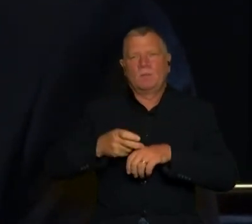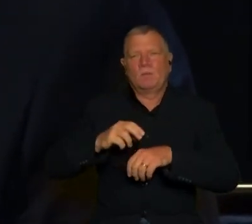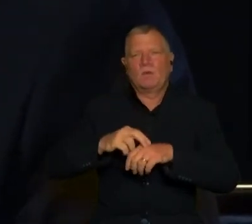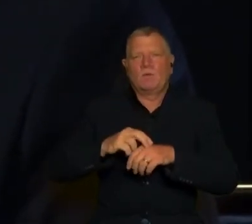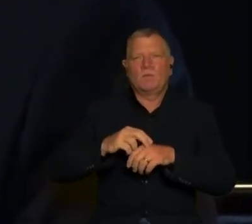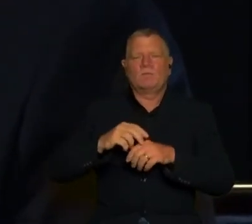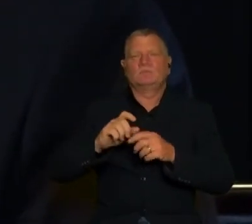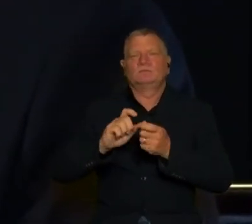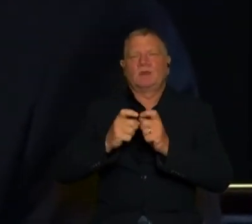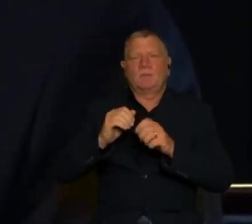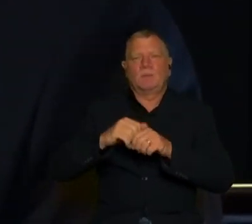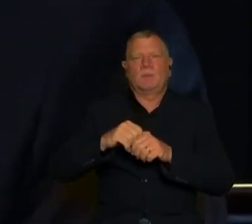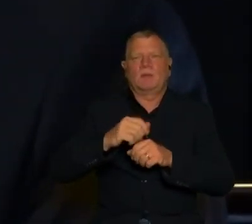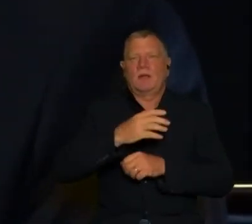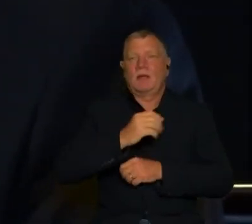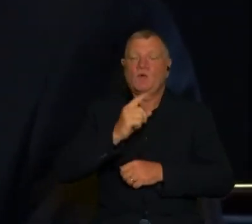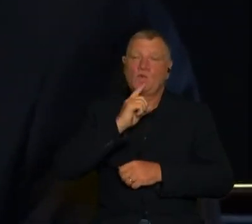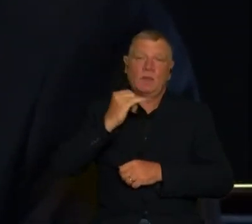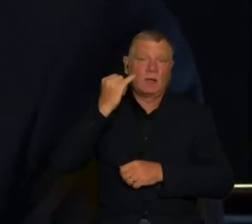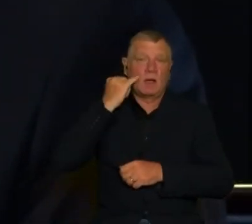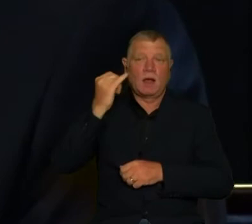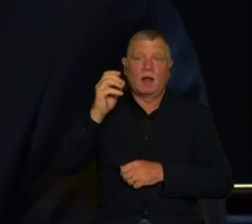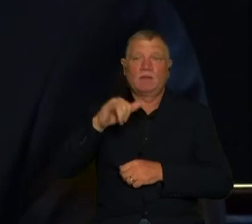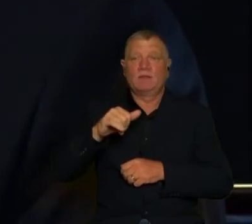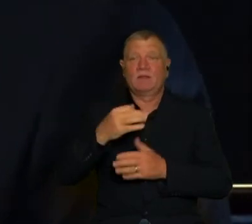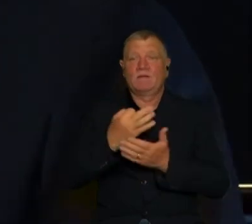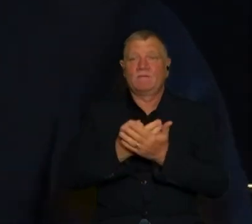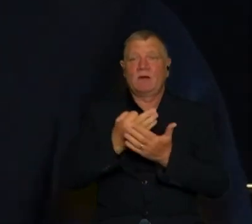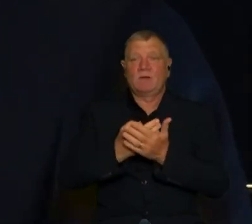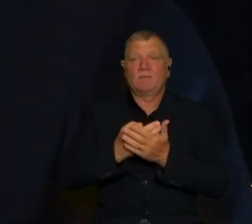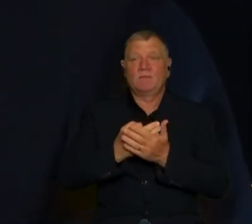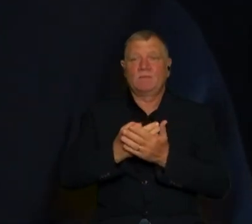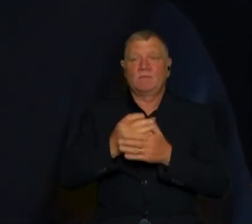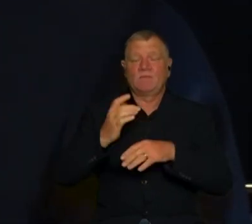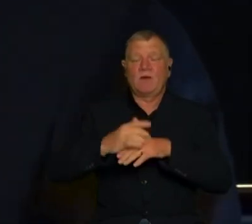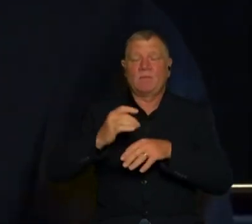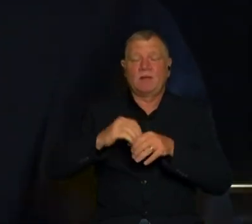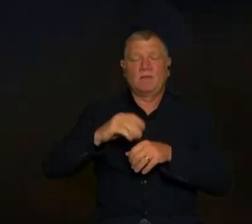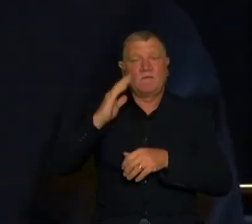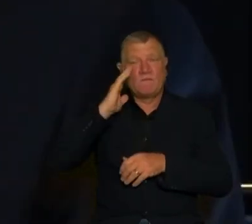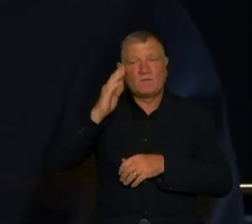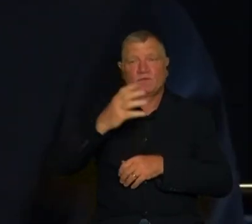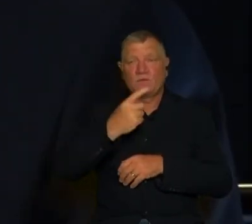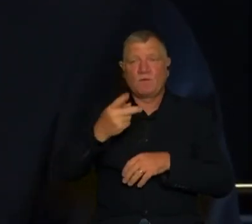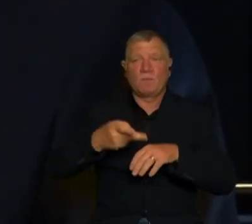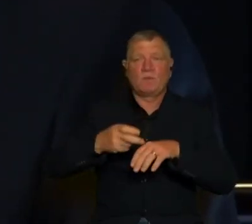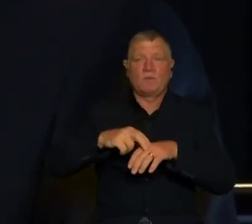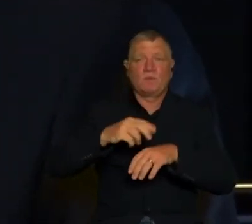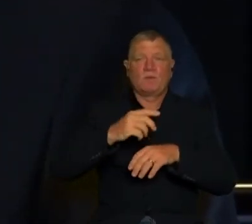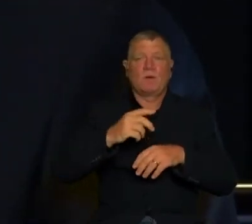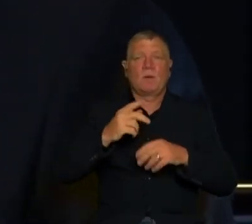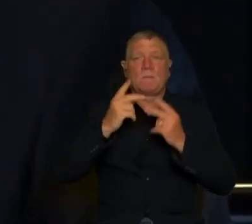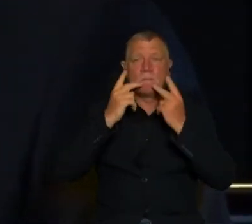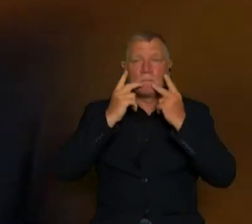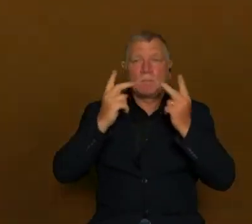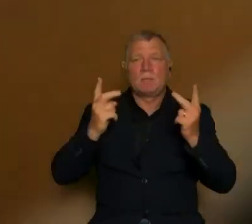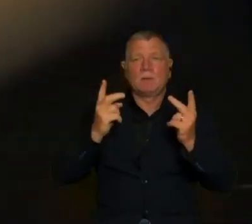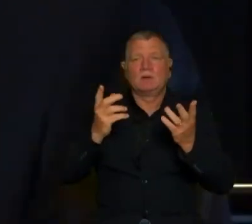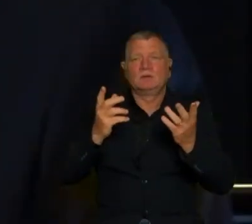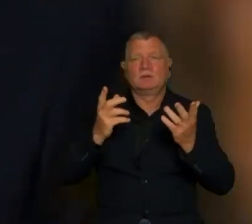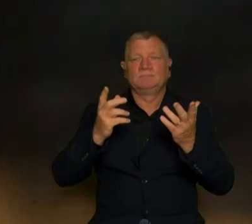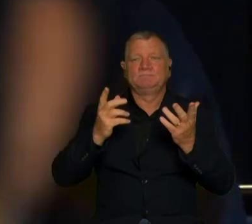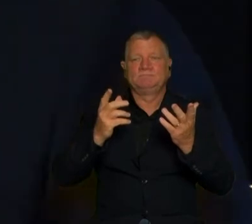Adjustment. And the idea was to strengthen the funding available in the future for Puerto Rico's public pension